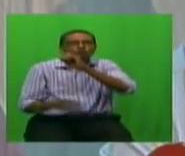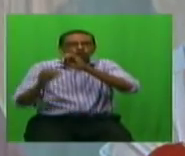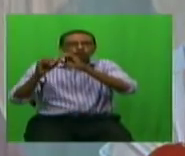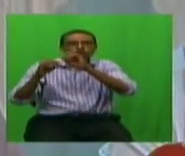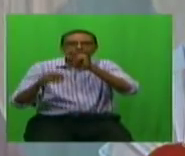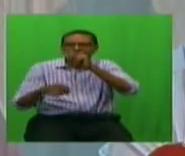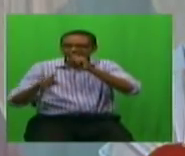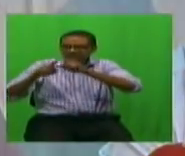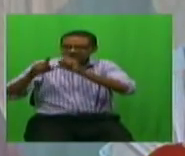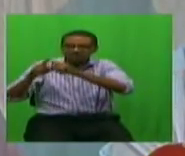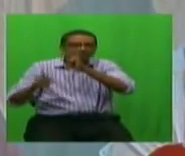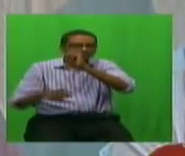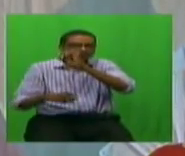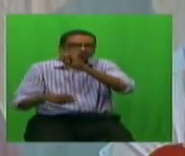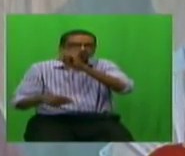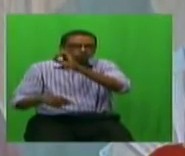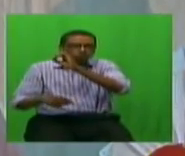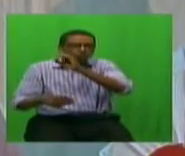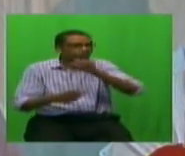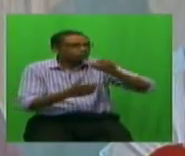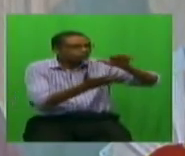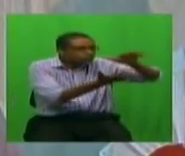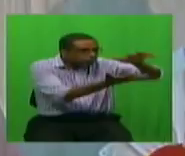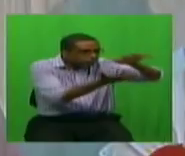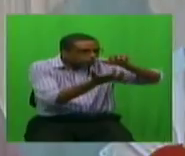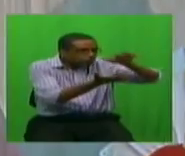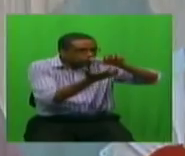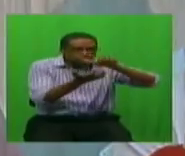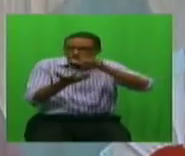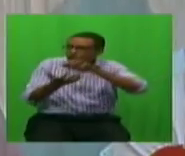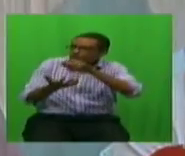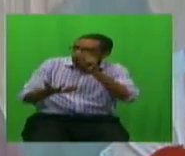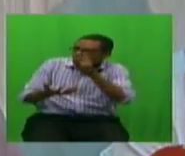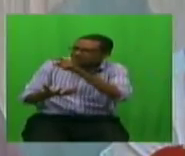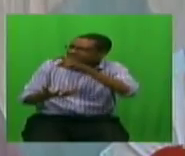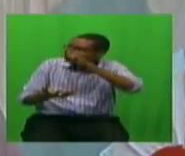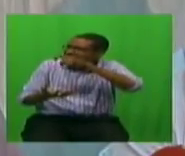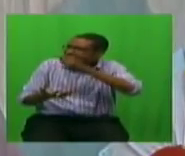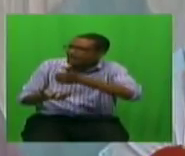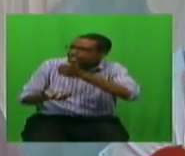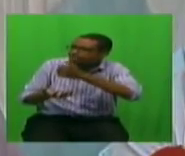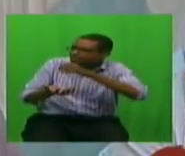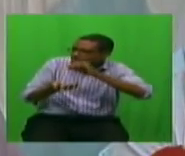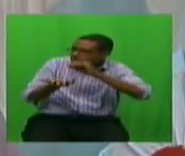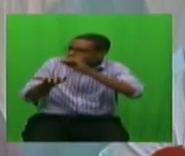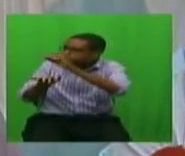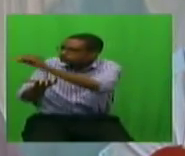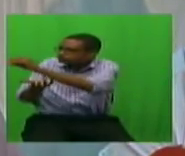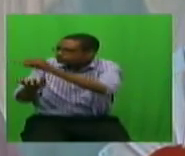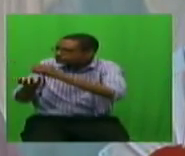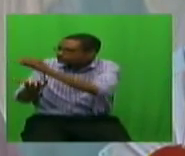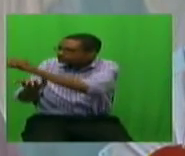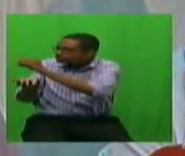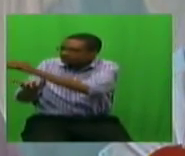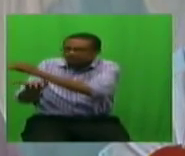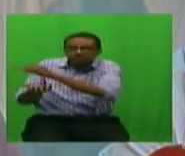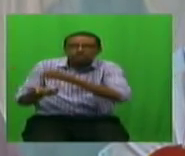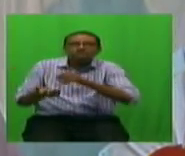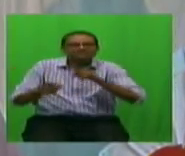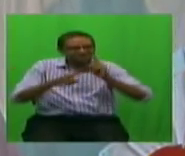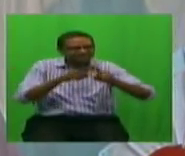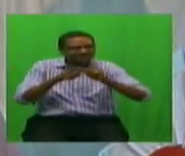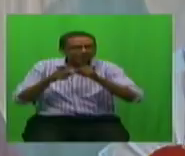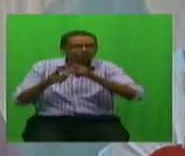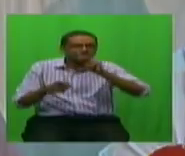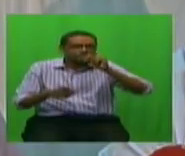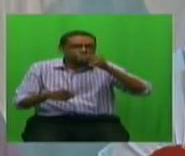in need. We ask that persons who want to donate, persons in our diaspora, to please get hold of these accounts. That is one way